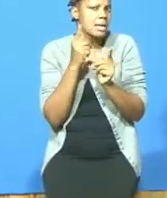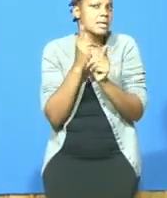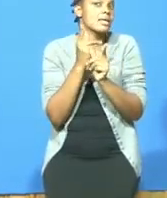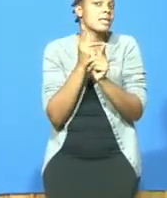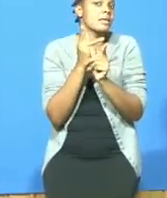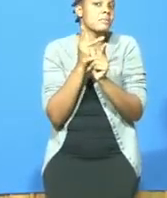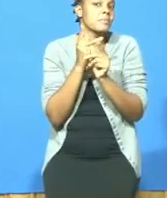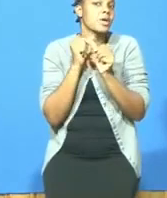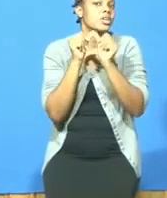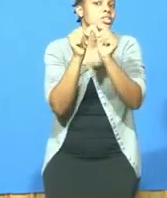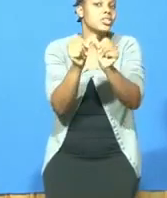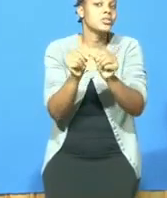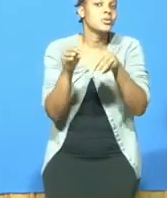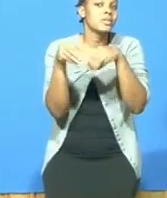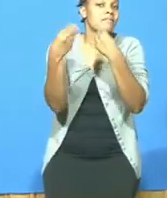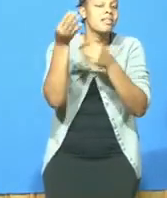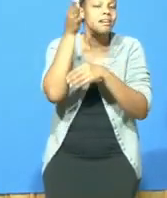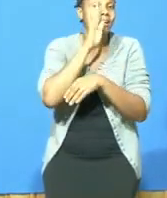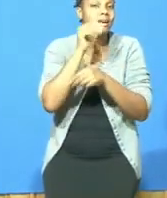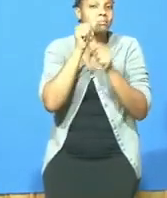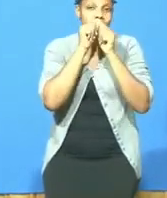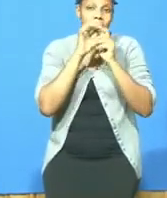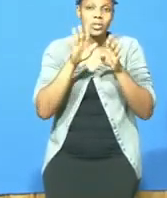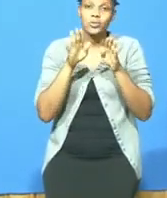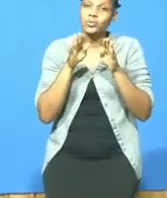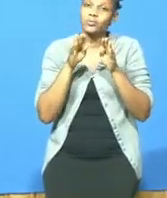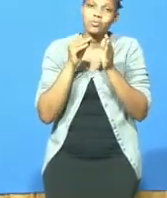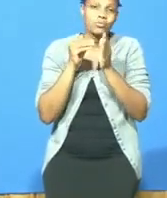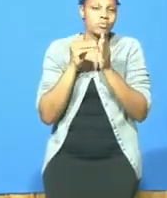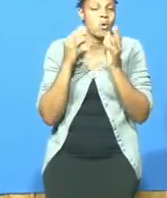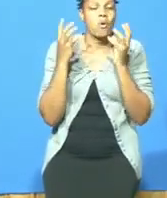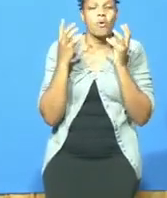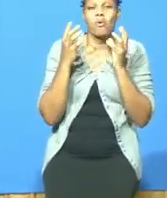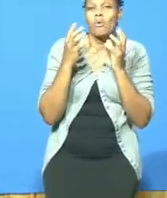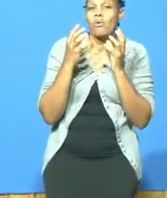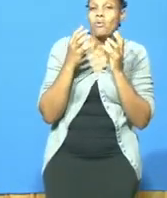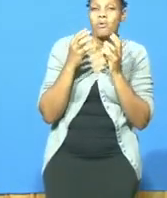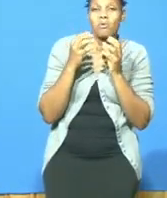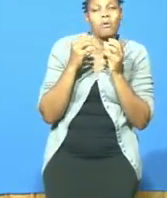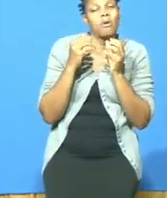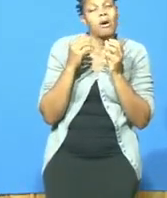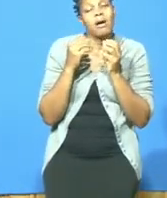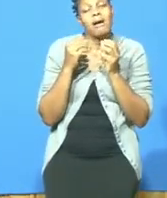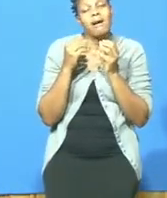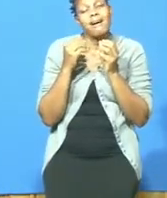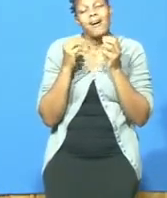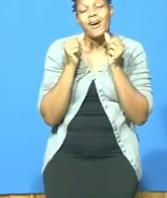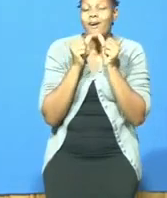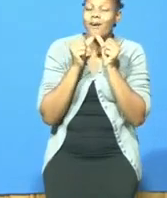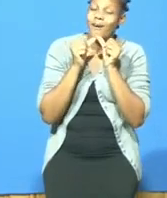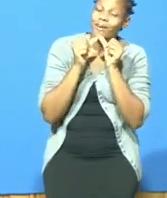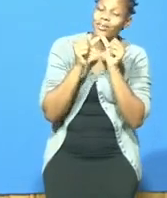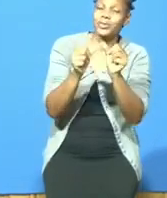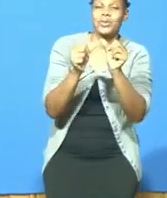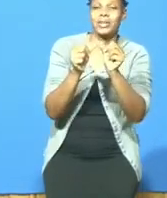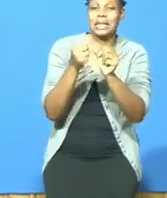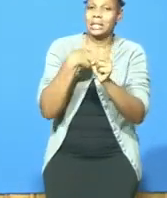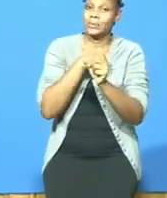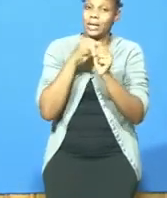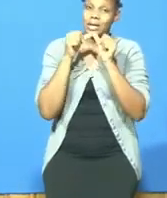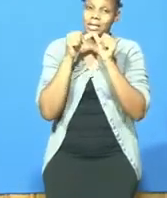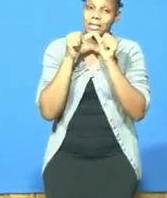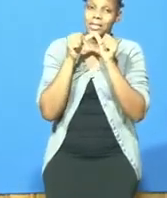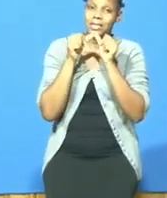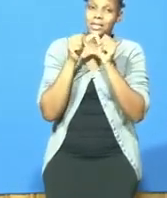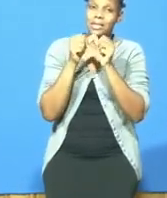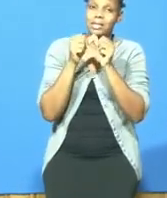on giving, and may God bless you tremendously as we continue this wonderful work of saving